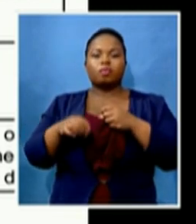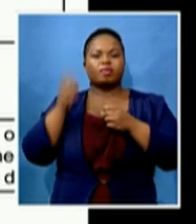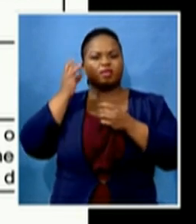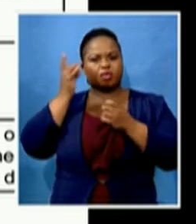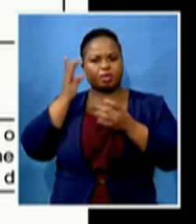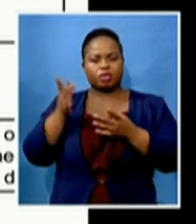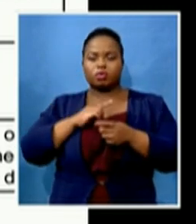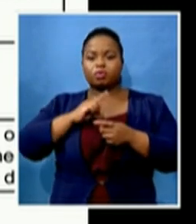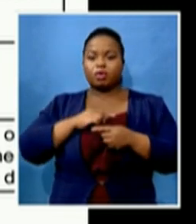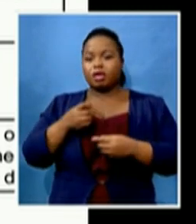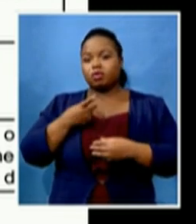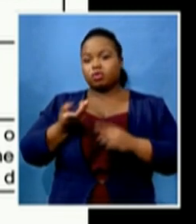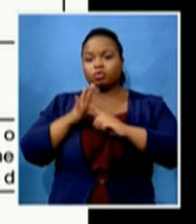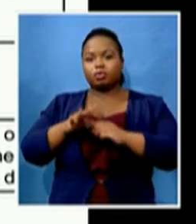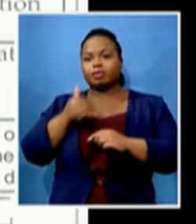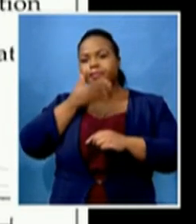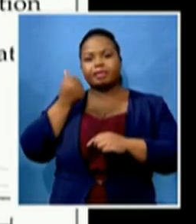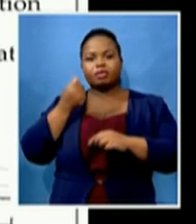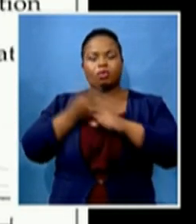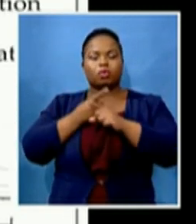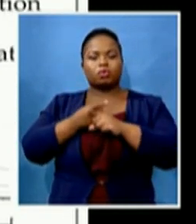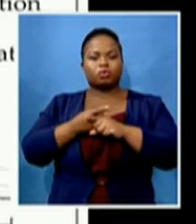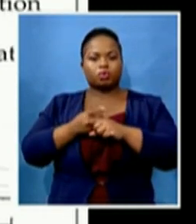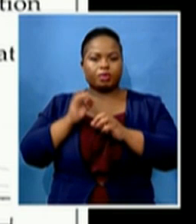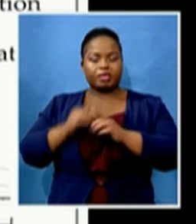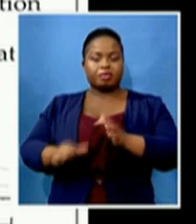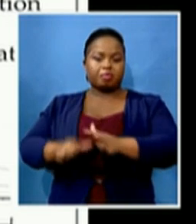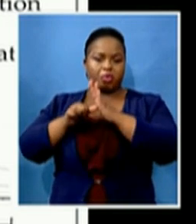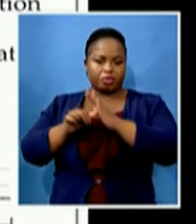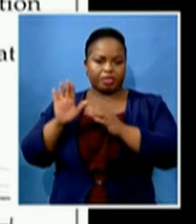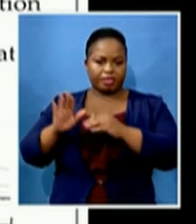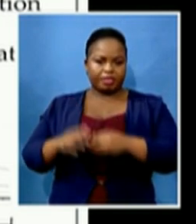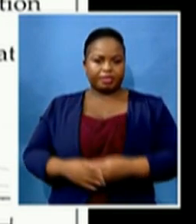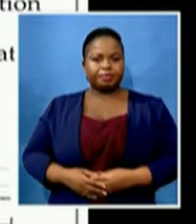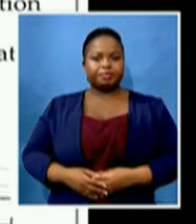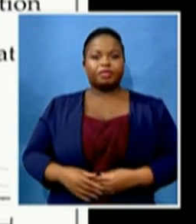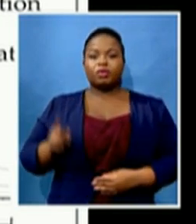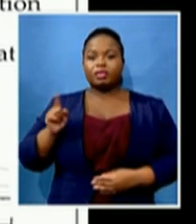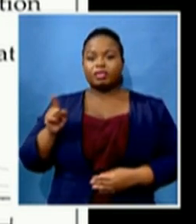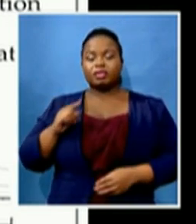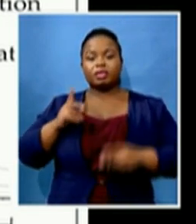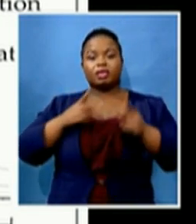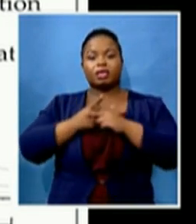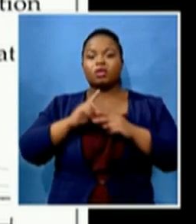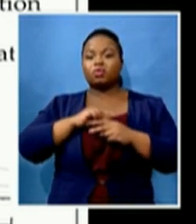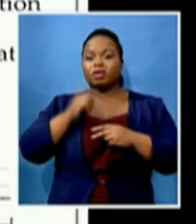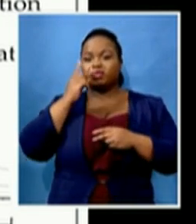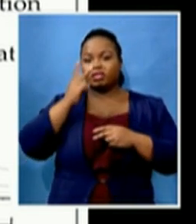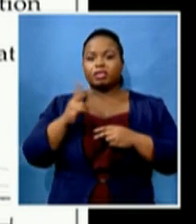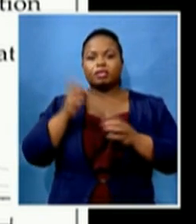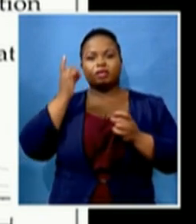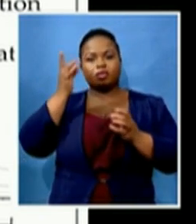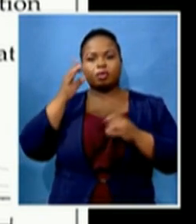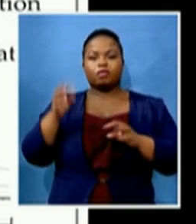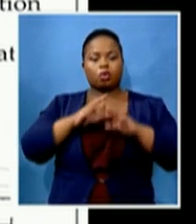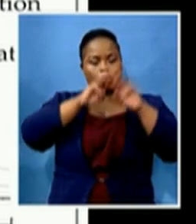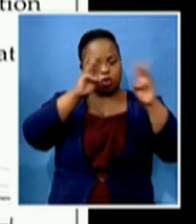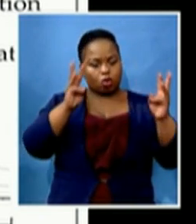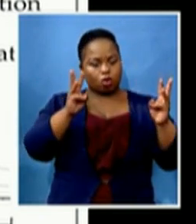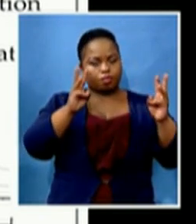semi-empirical. And the idea basically was here to look at all the data globally and South Africa, first during the time